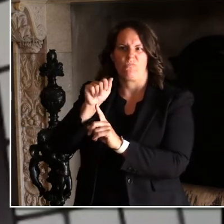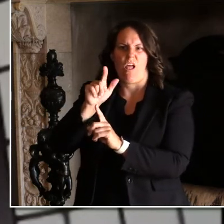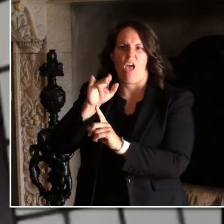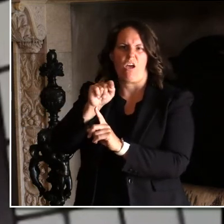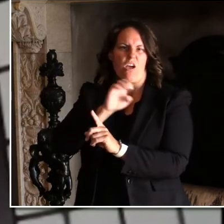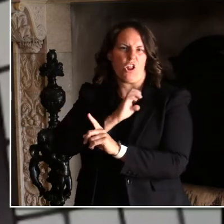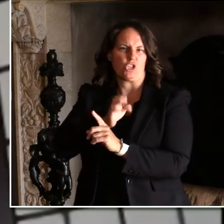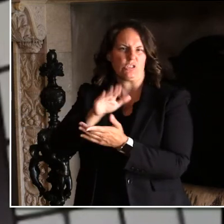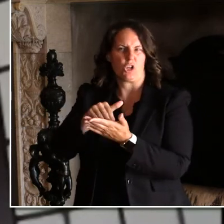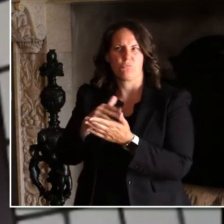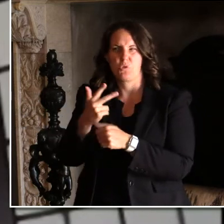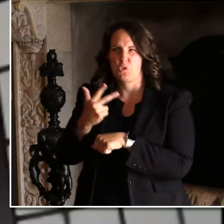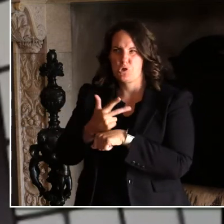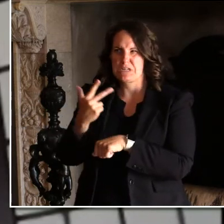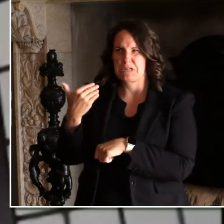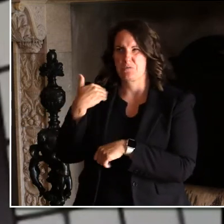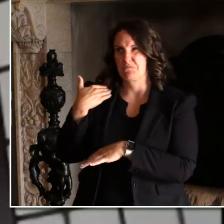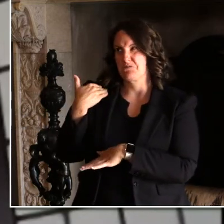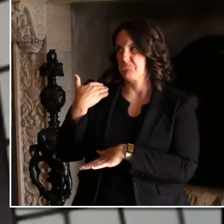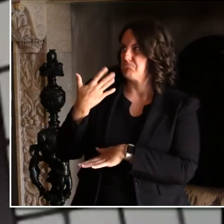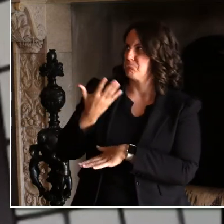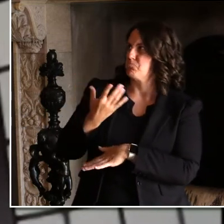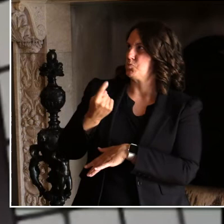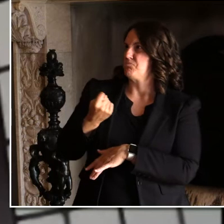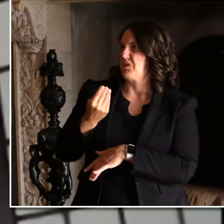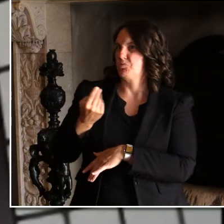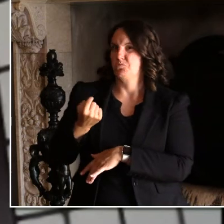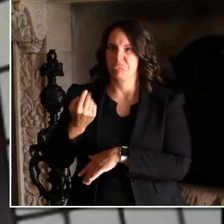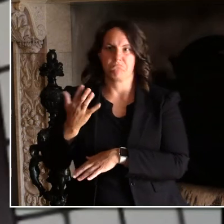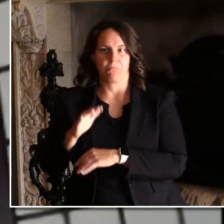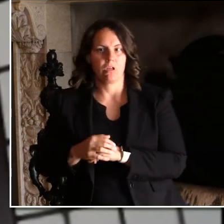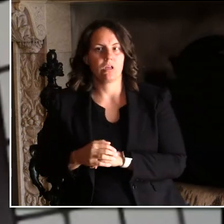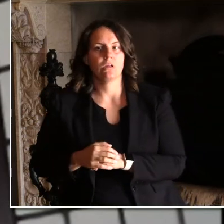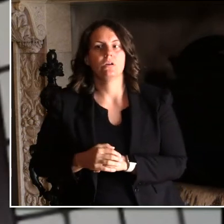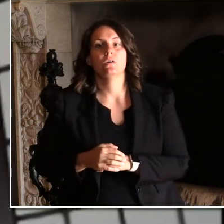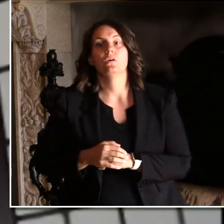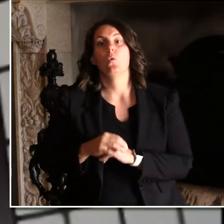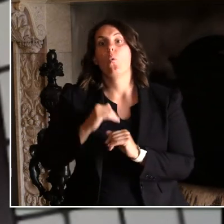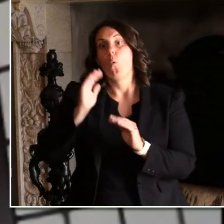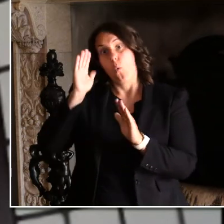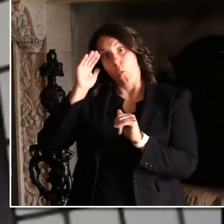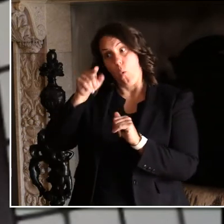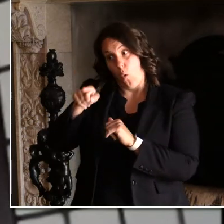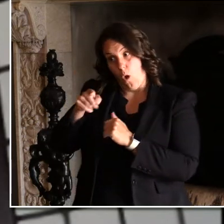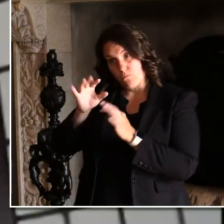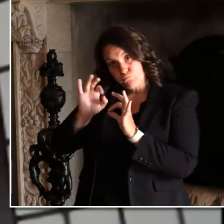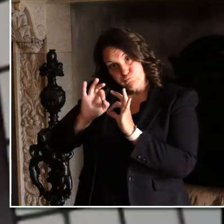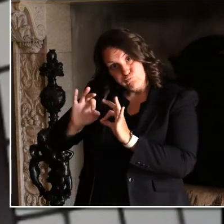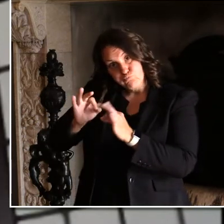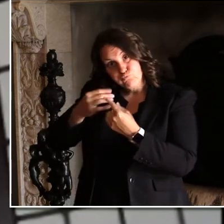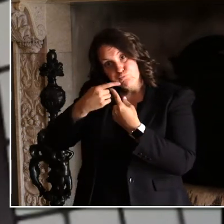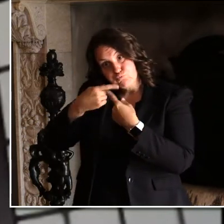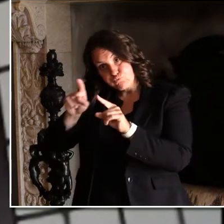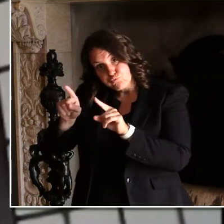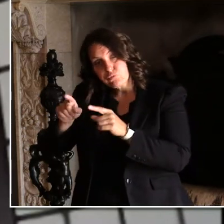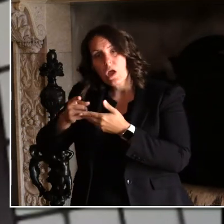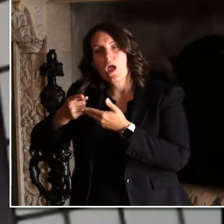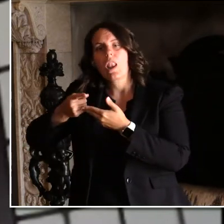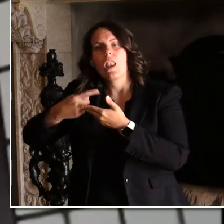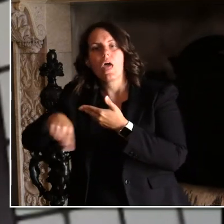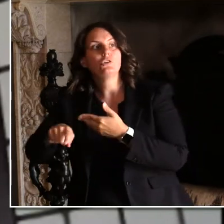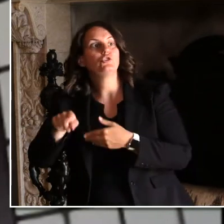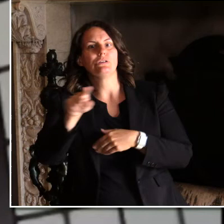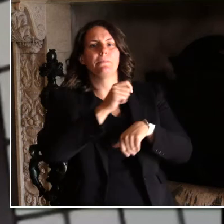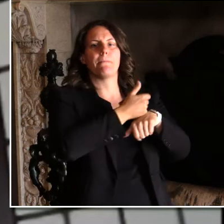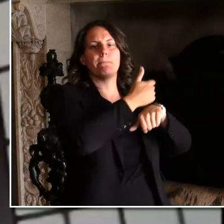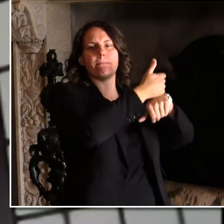we are hoping to roll this out to other wing sites in the next week or so. But again, a lot of this is